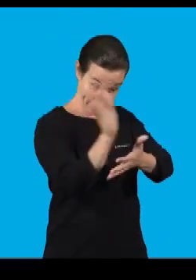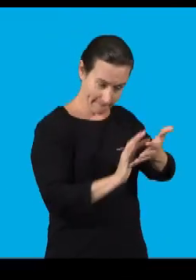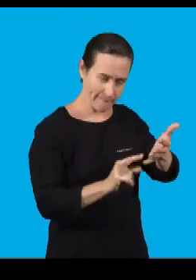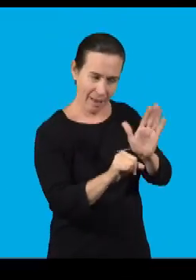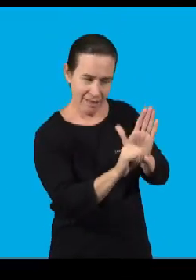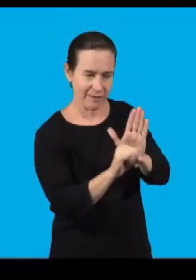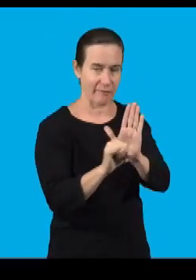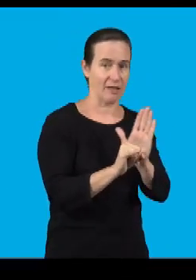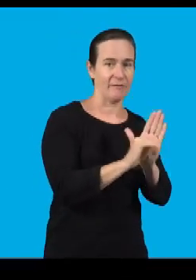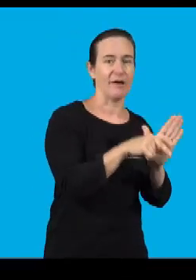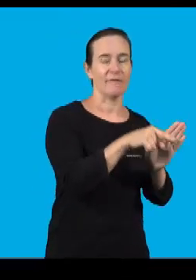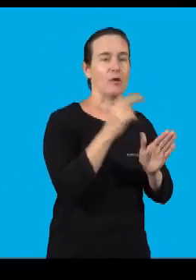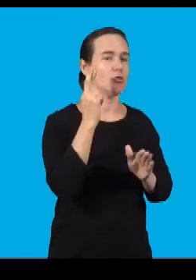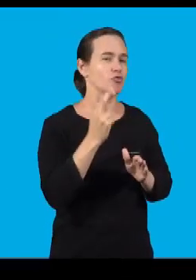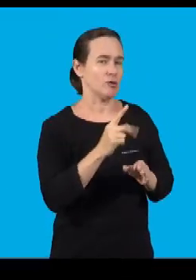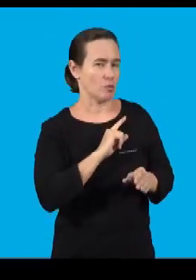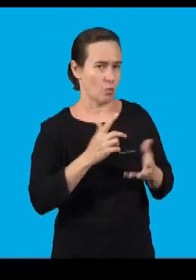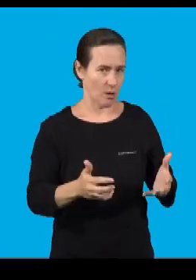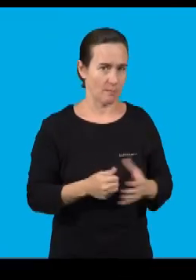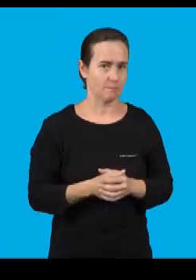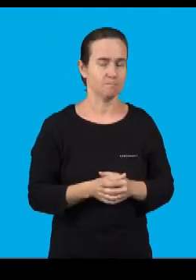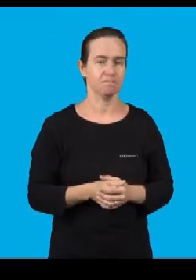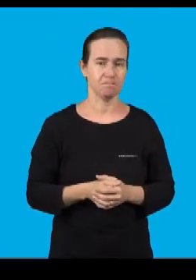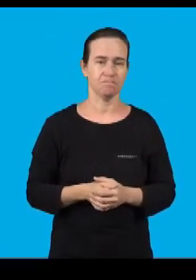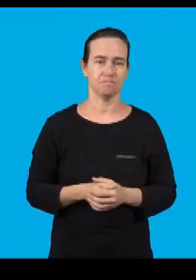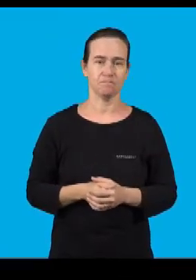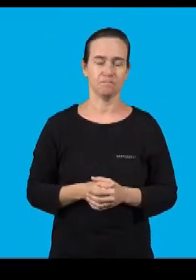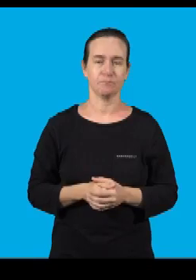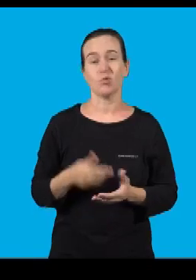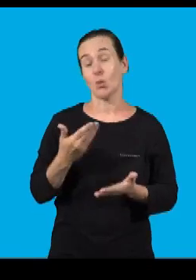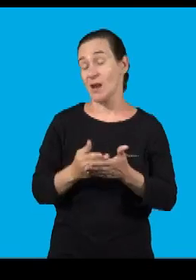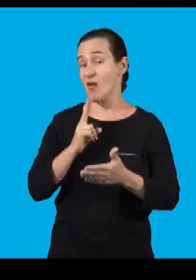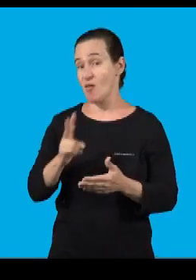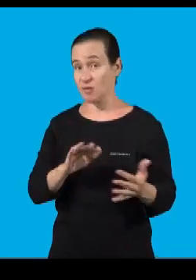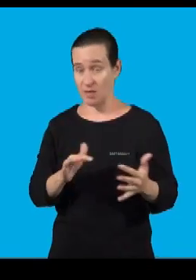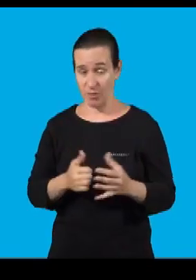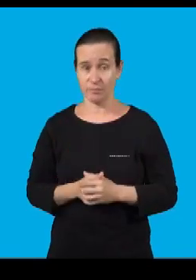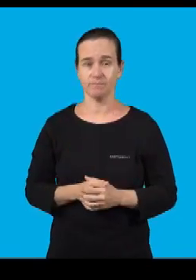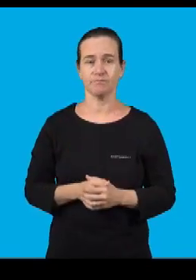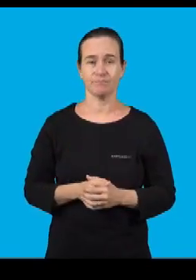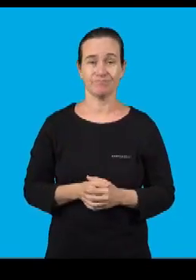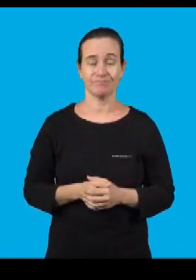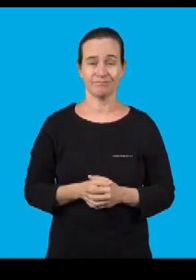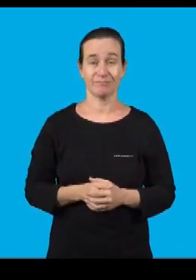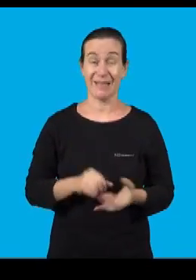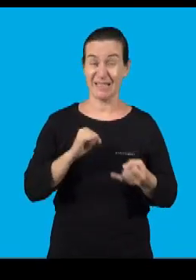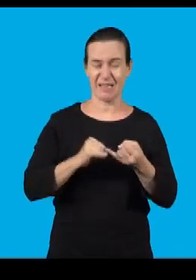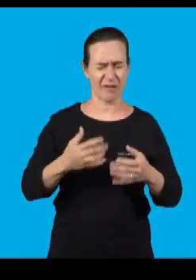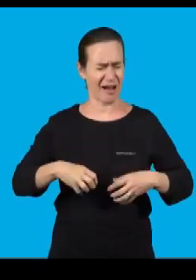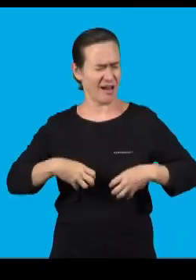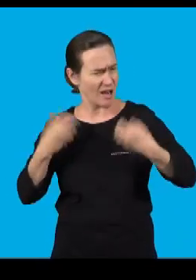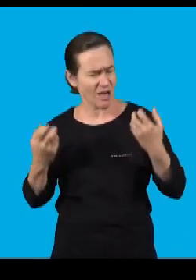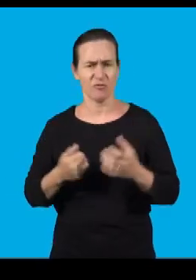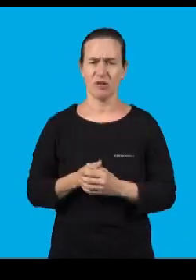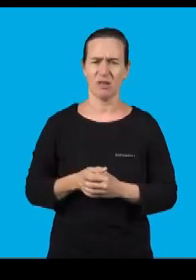extract that is given to you, all right? So let's see what is included in the solution. Right, so